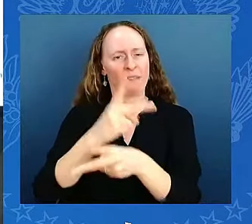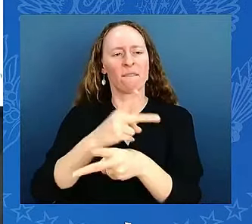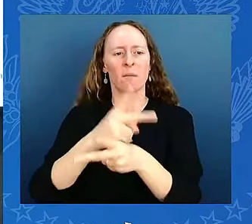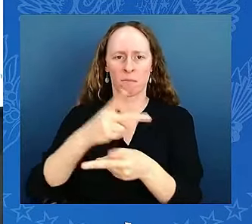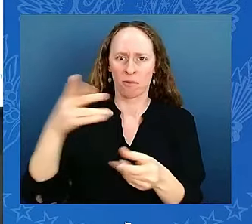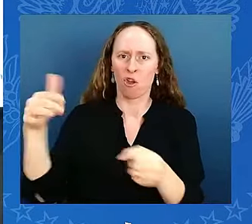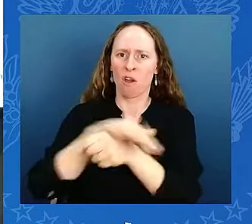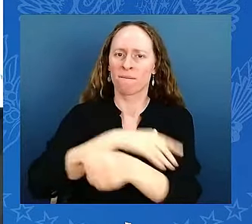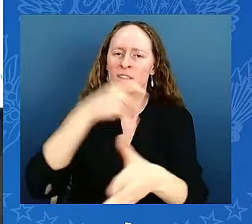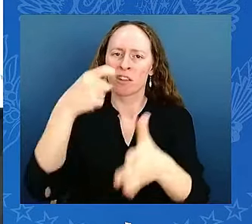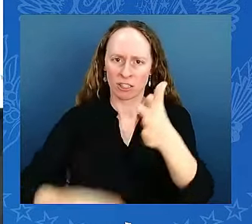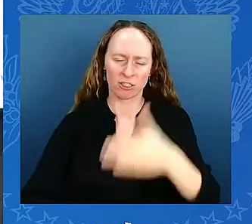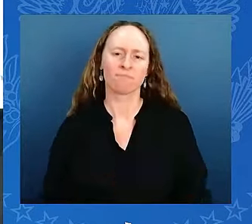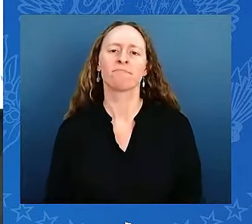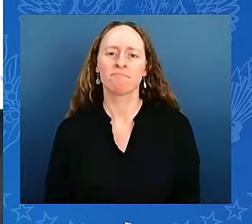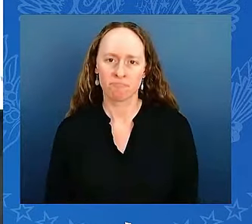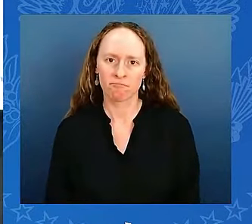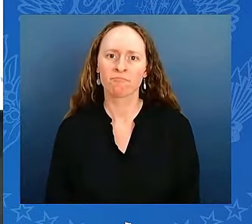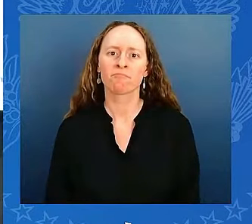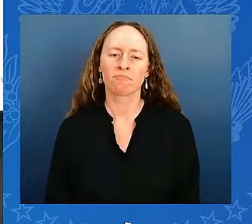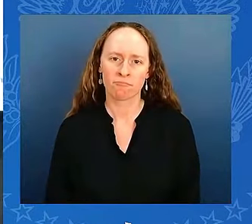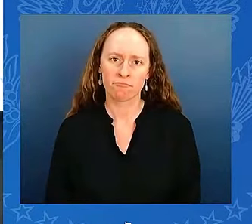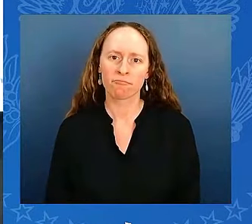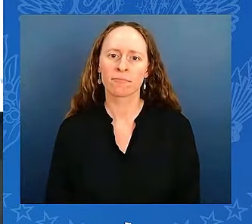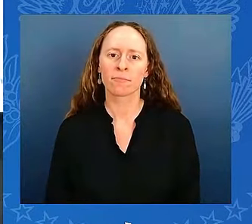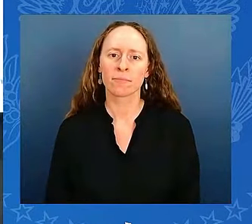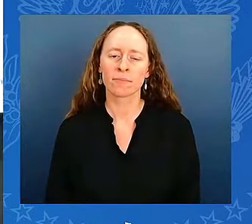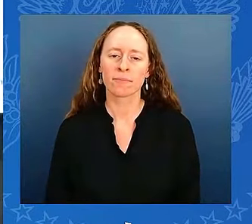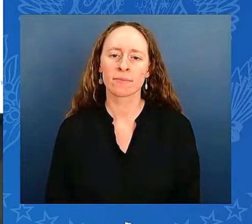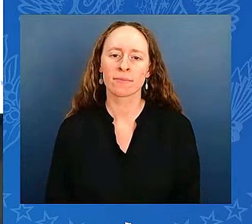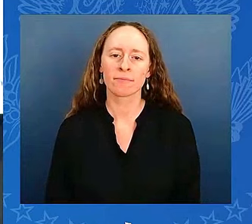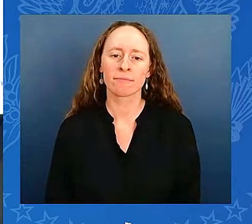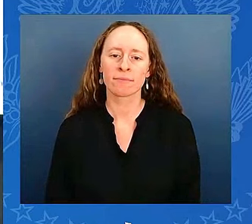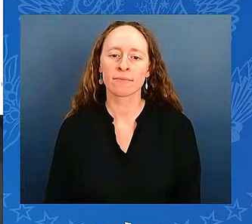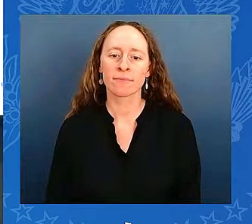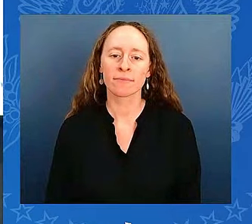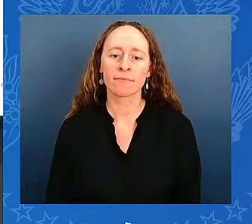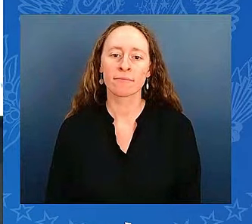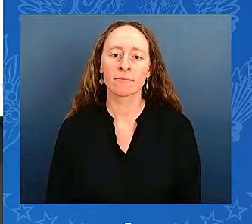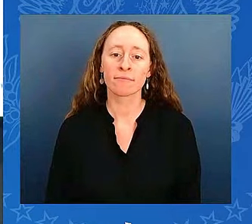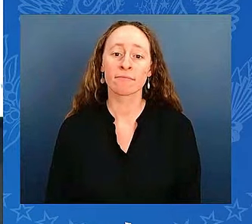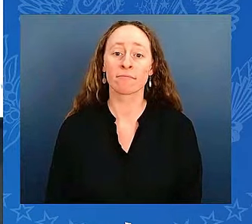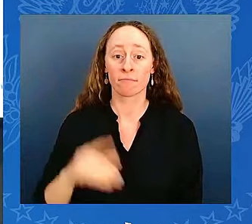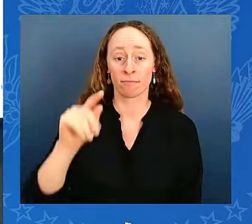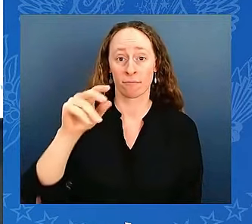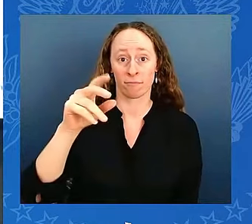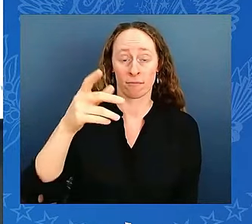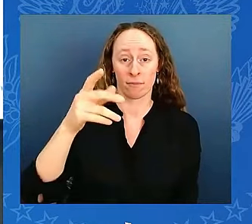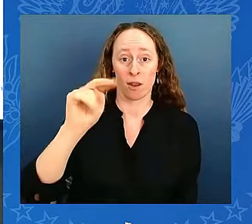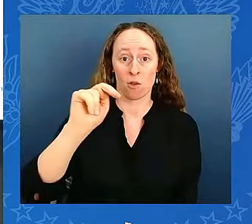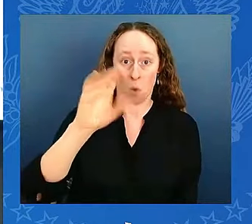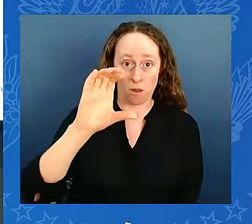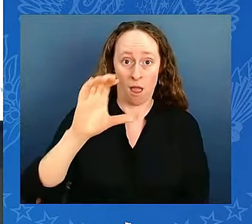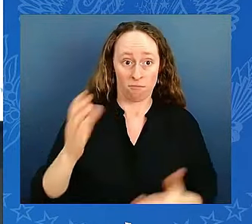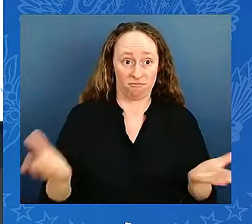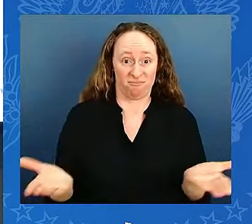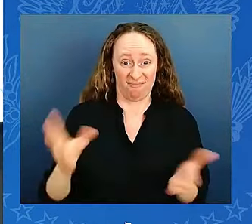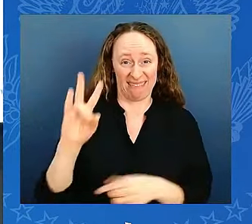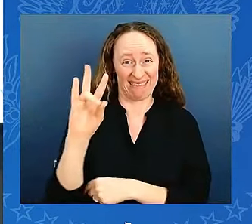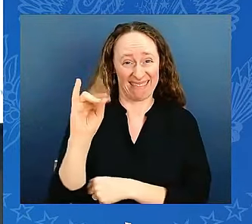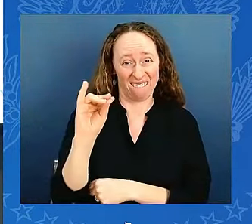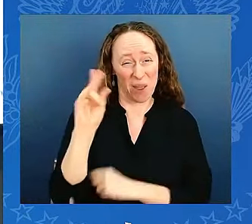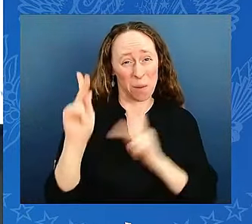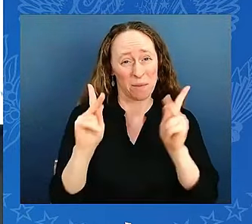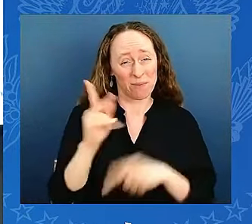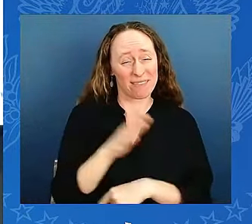This really matters. There are 70 North Carolinians who are dead and 100 more who are unaccounted for. And much of Asheville